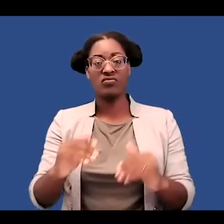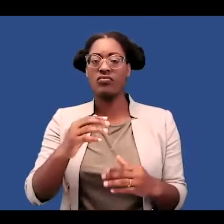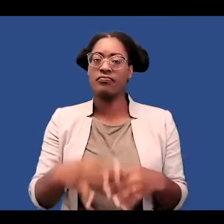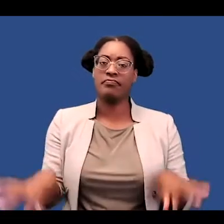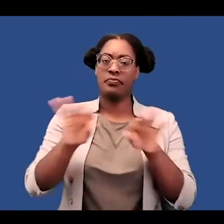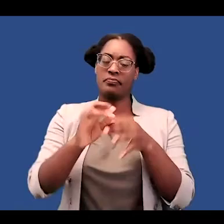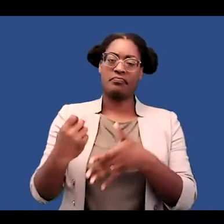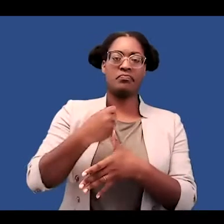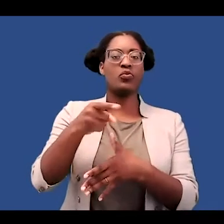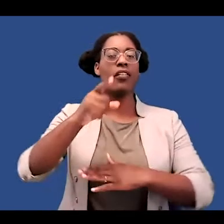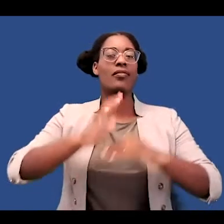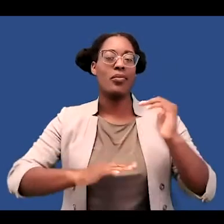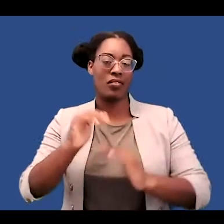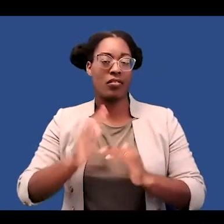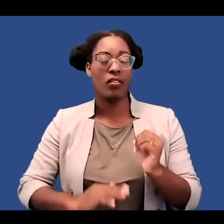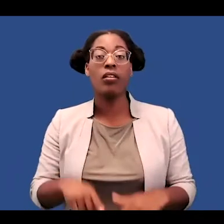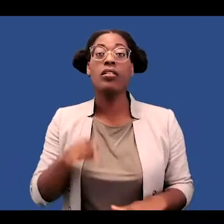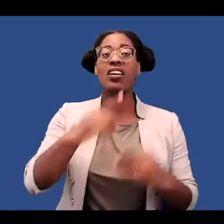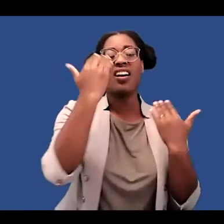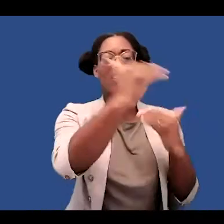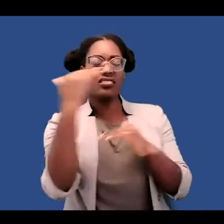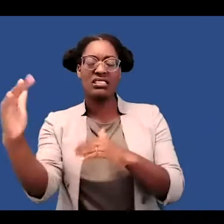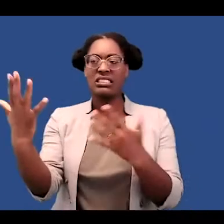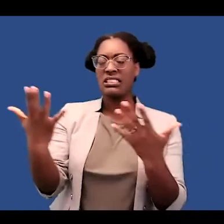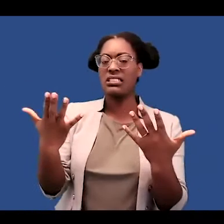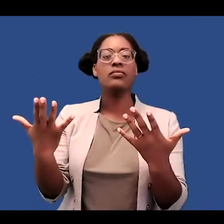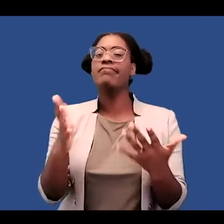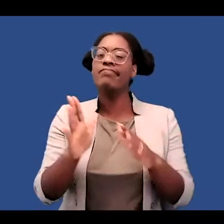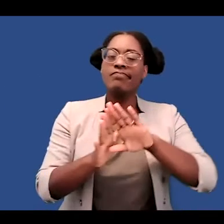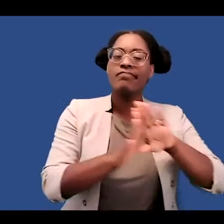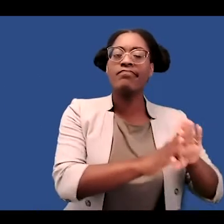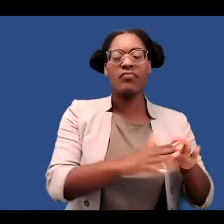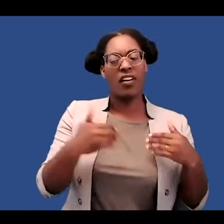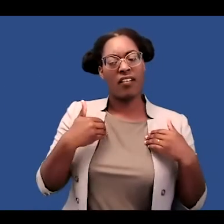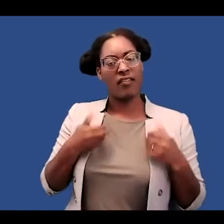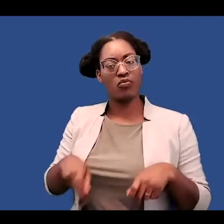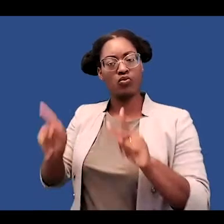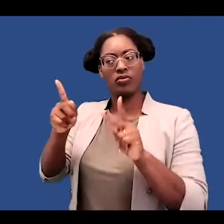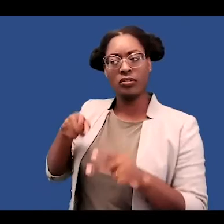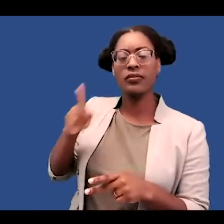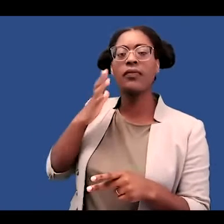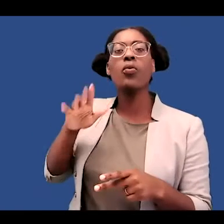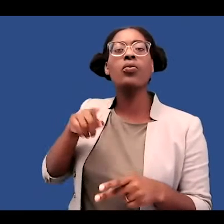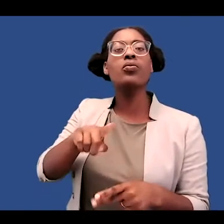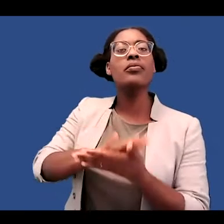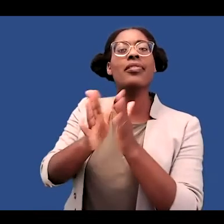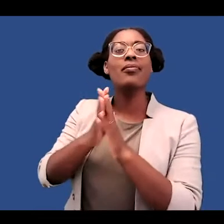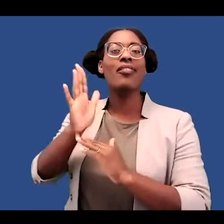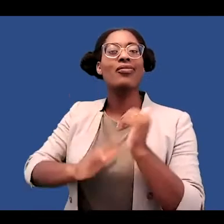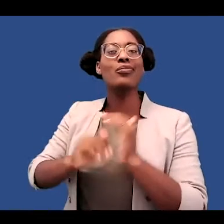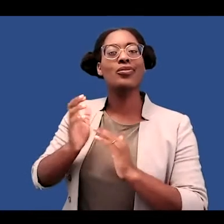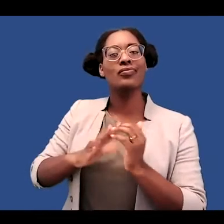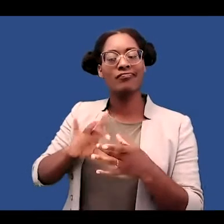very important. The less restrictions that you have, the more opportunities you're going to have to get comfortable in your body and to be able to